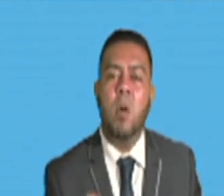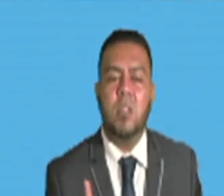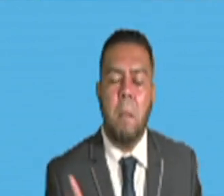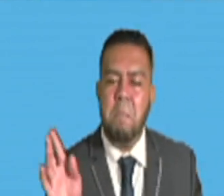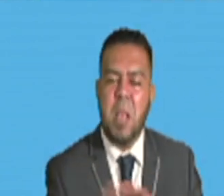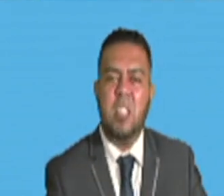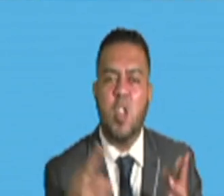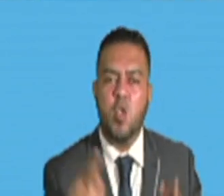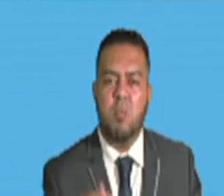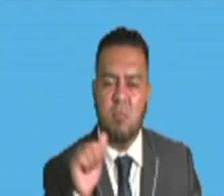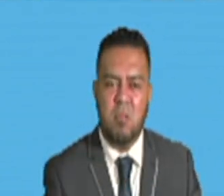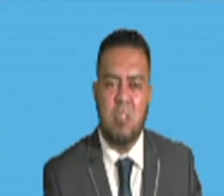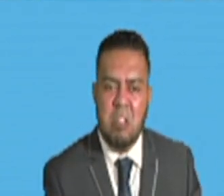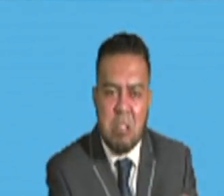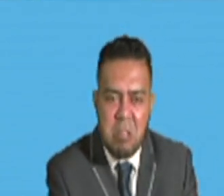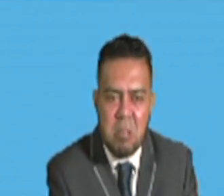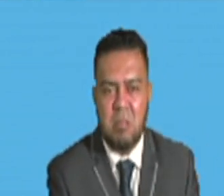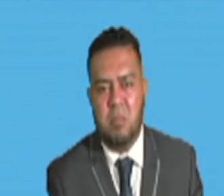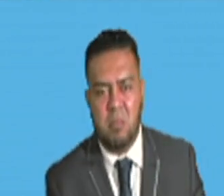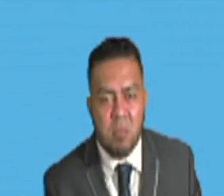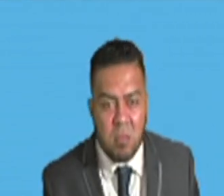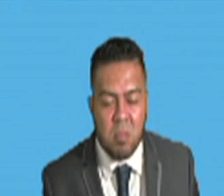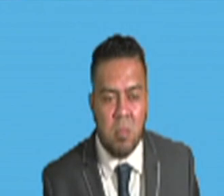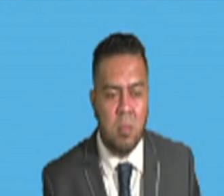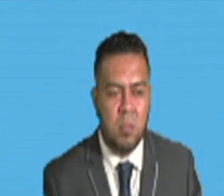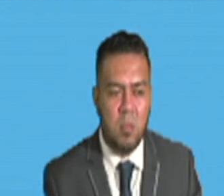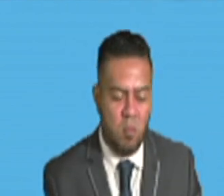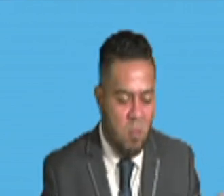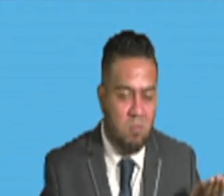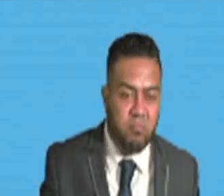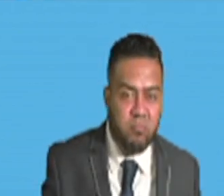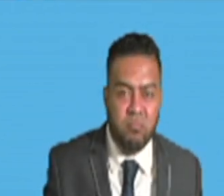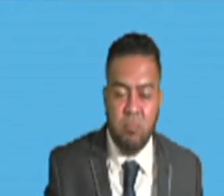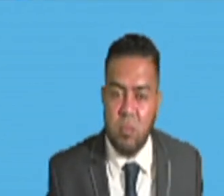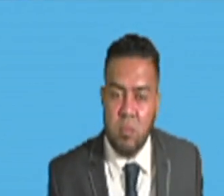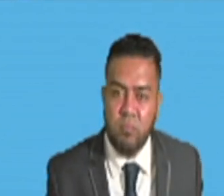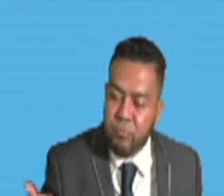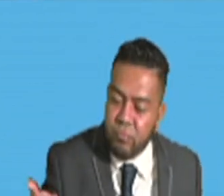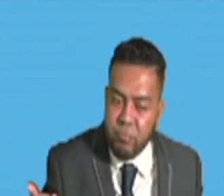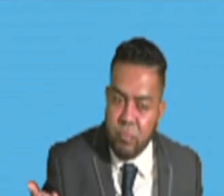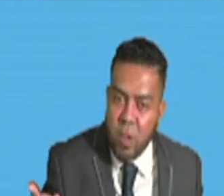sir. Mr. Speaker, sir, I really need to say this because I'm quite